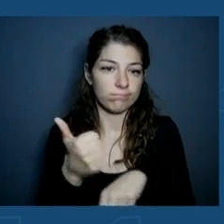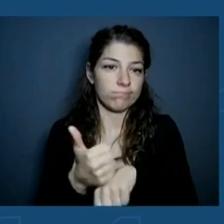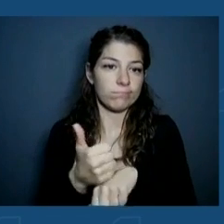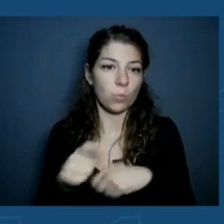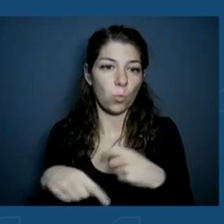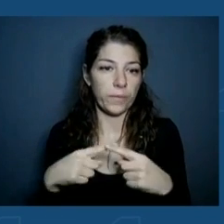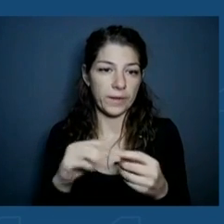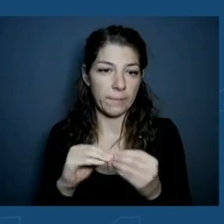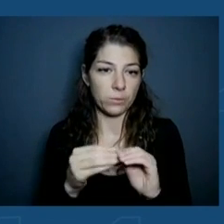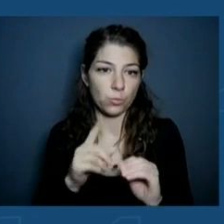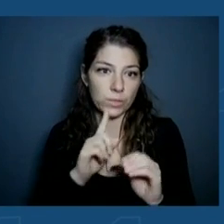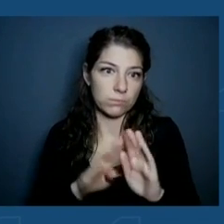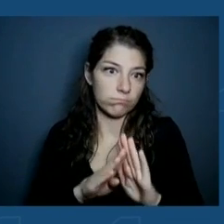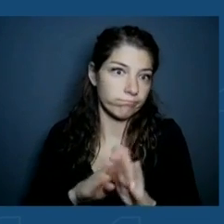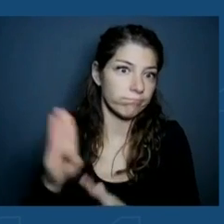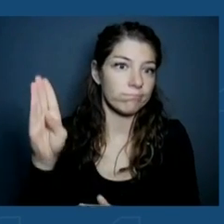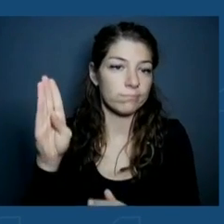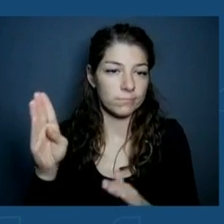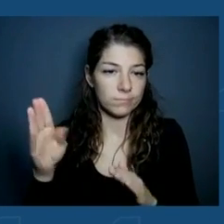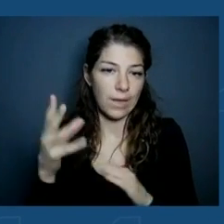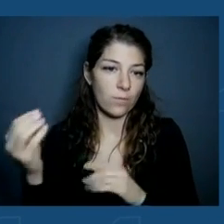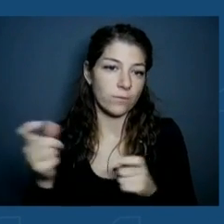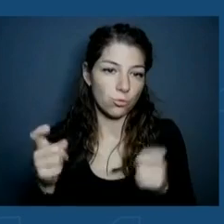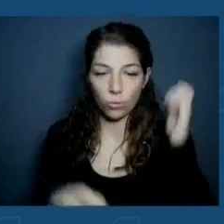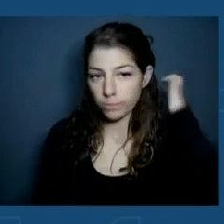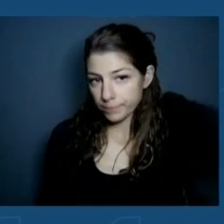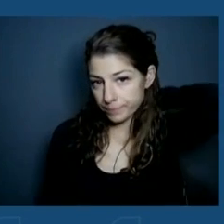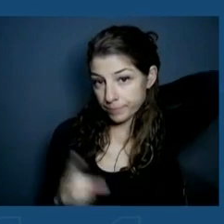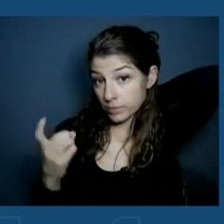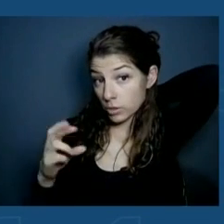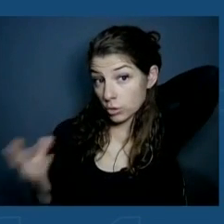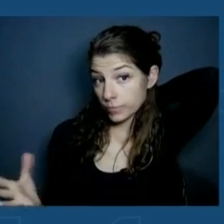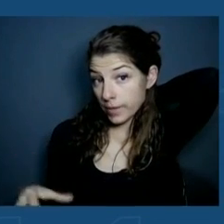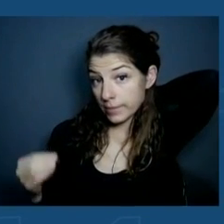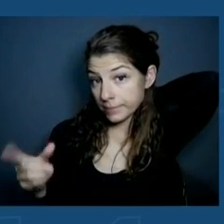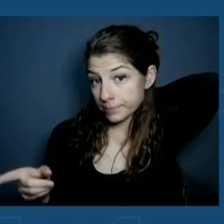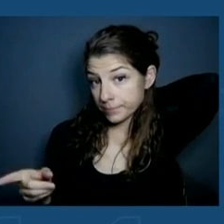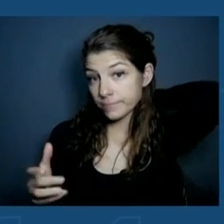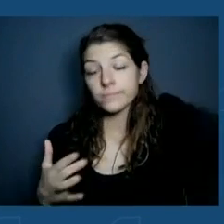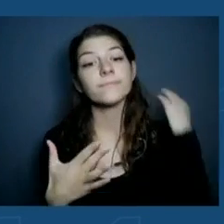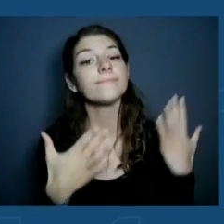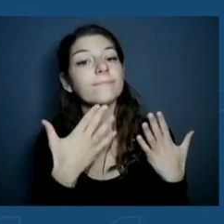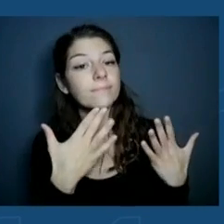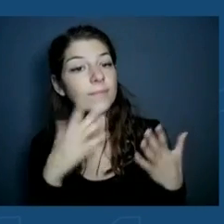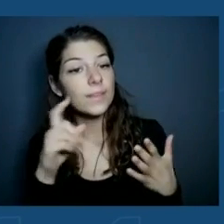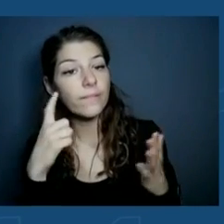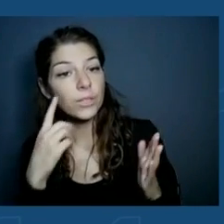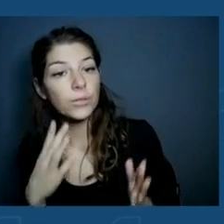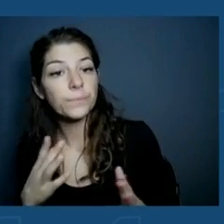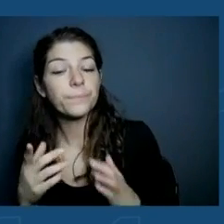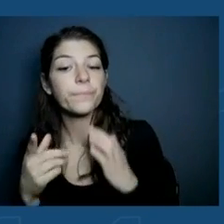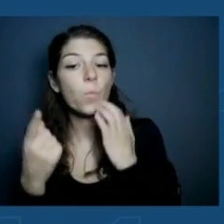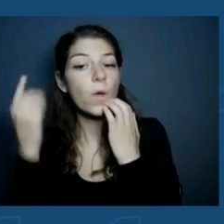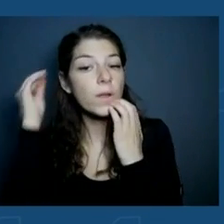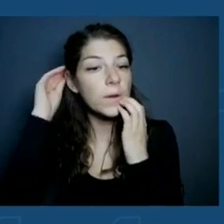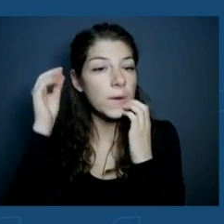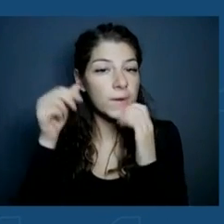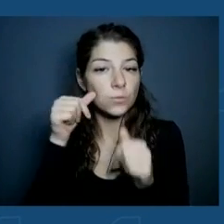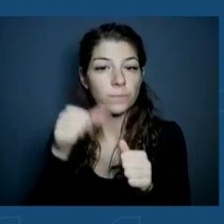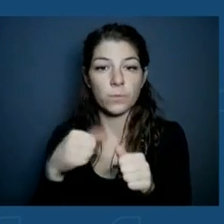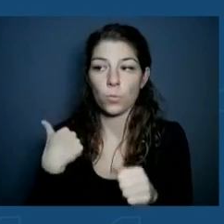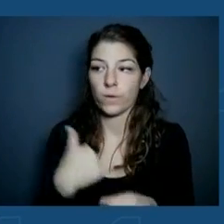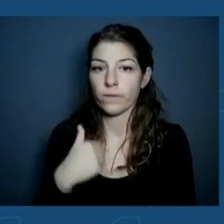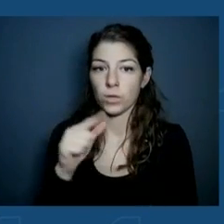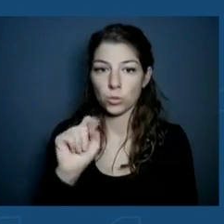really spiking out of control. Dr. Vitale, anything to add to that? Yeah, thank you, Governor. You know, one of the things keep in the back of your mind is we have a tool, right? We have tools